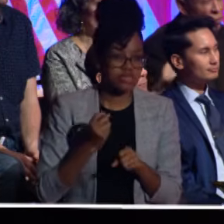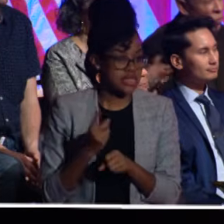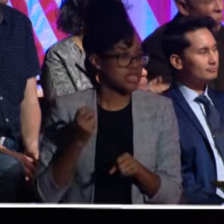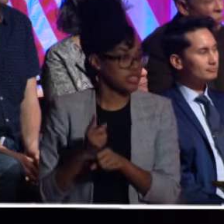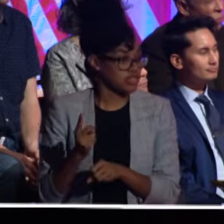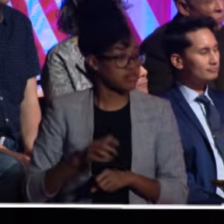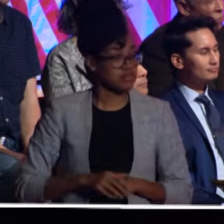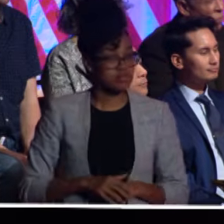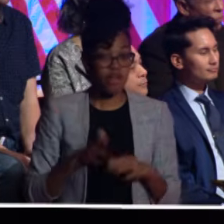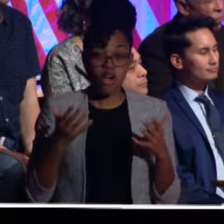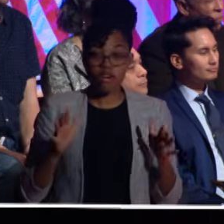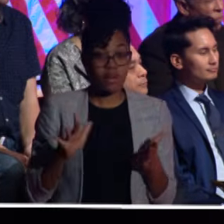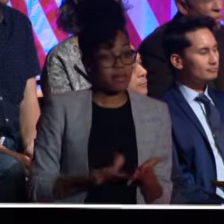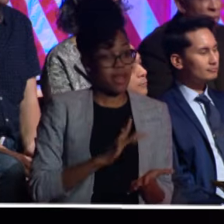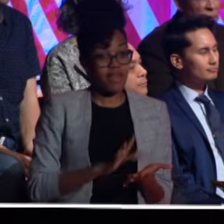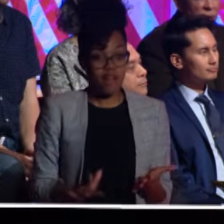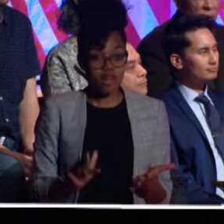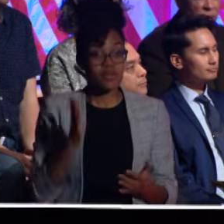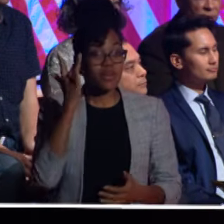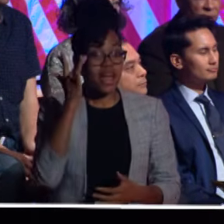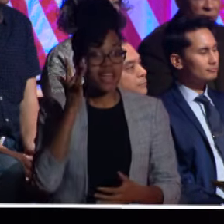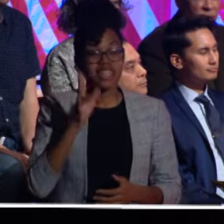paid off to the tune of